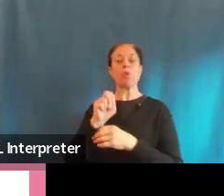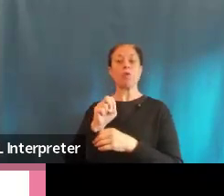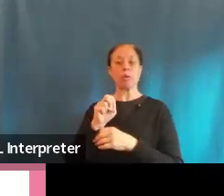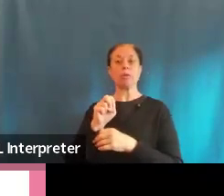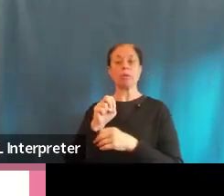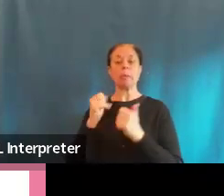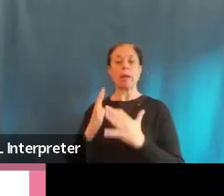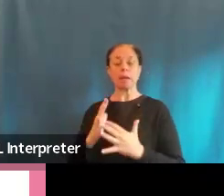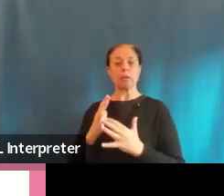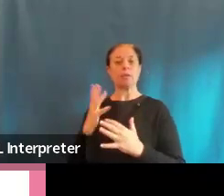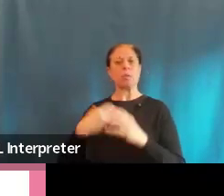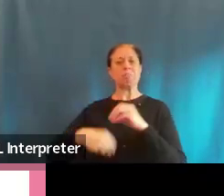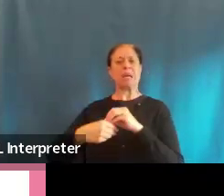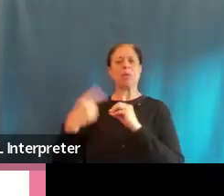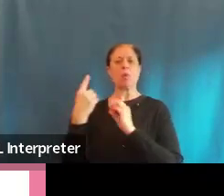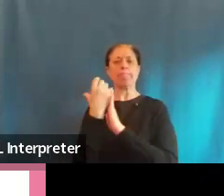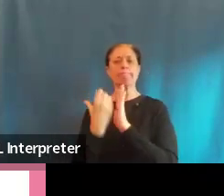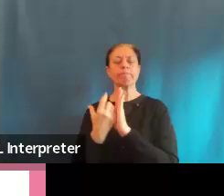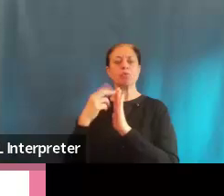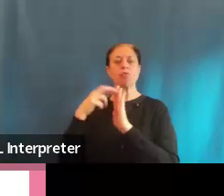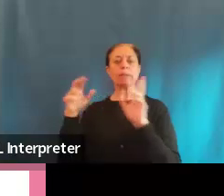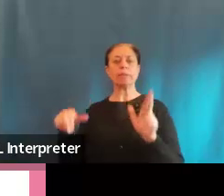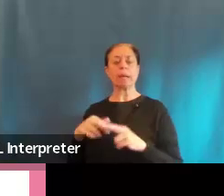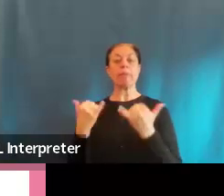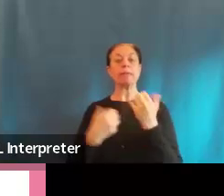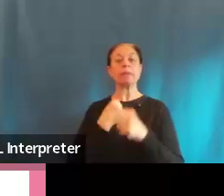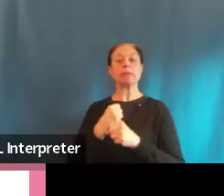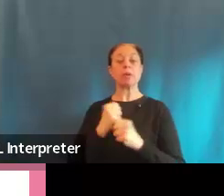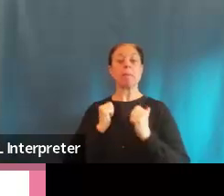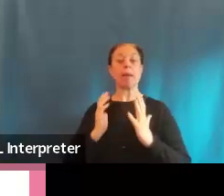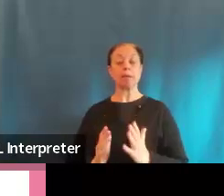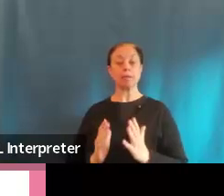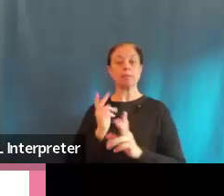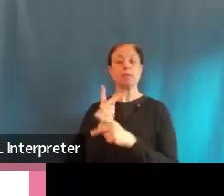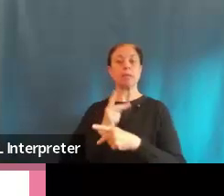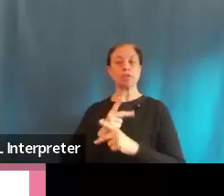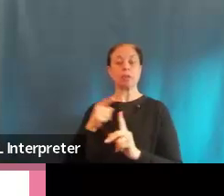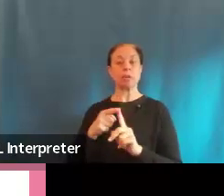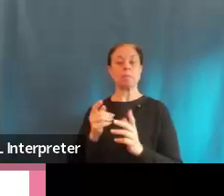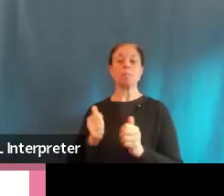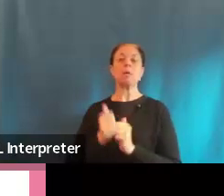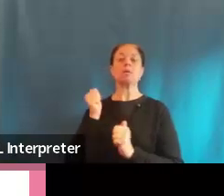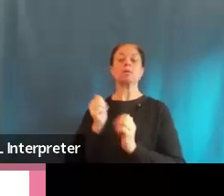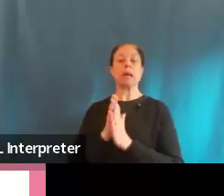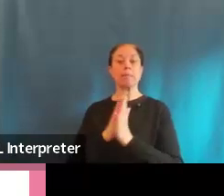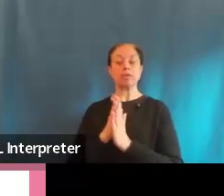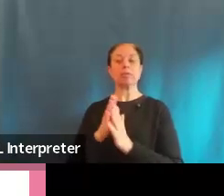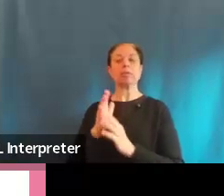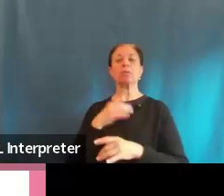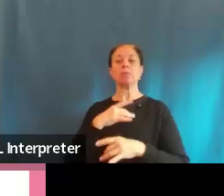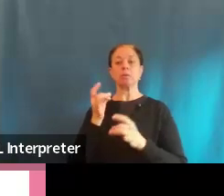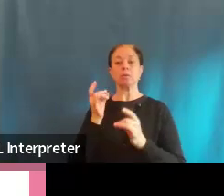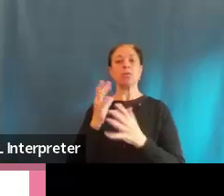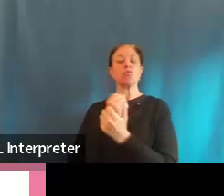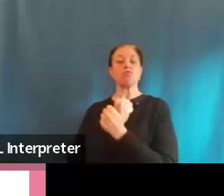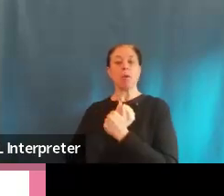add to her packed college resume. This year, the Players are putting on their most ambitious production yet. A tragic romance inspired by local